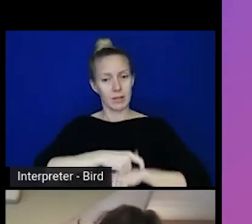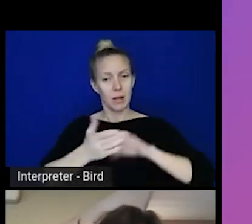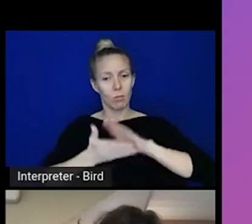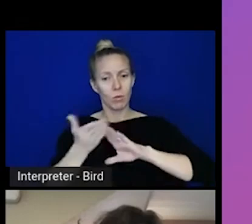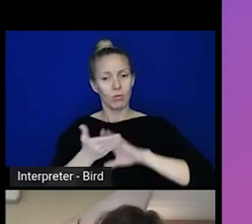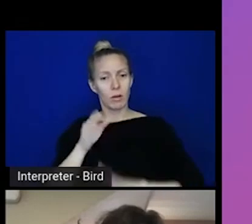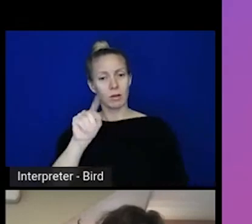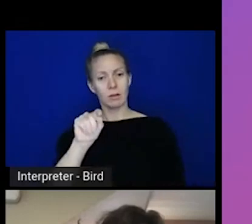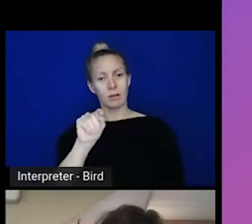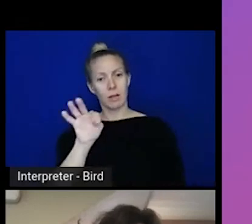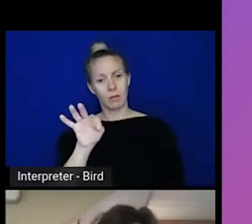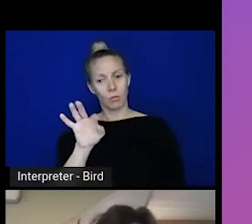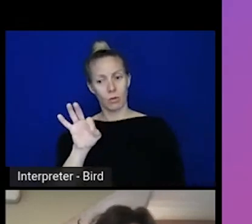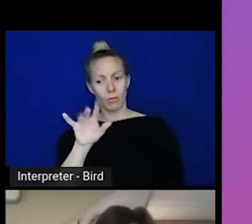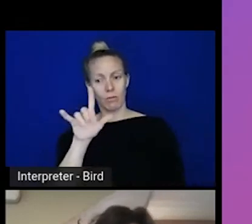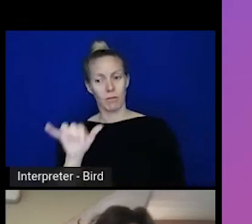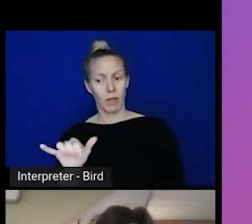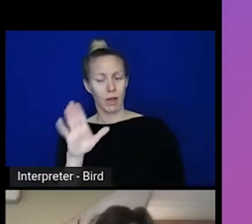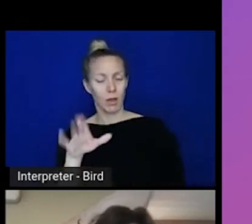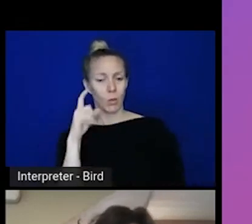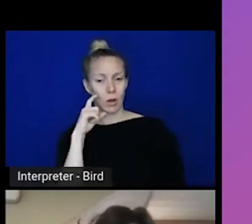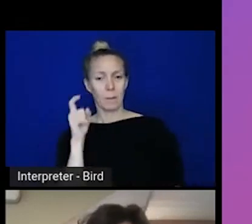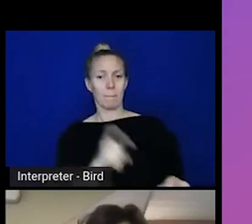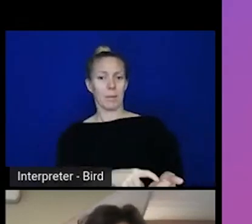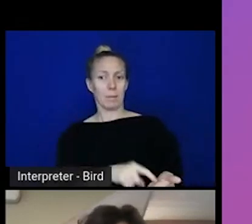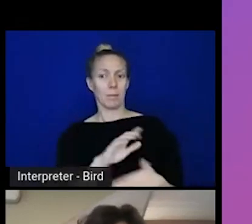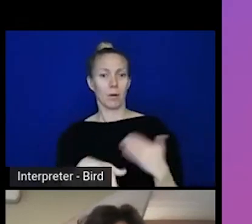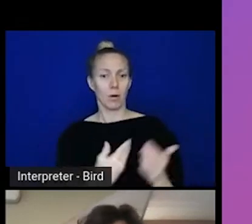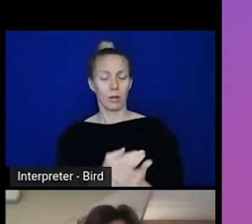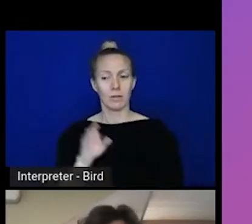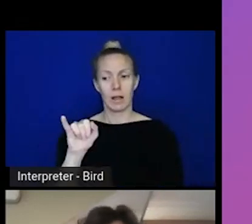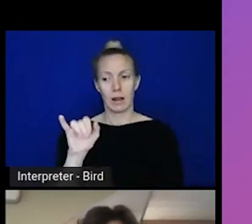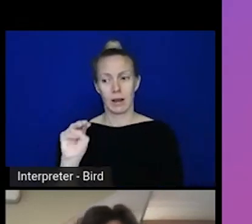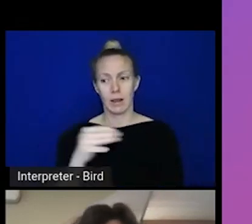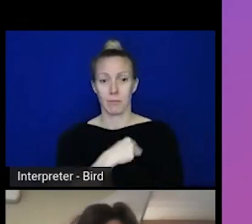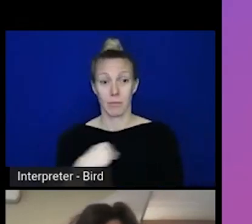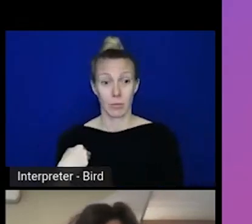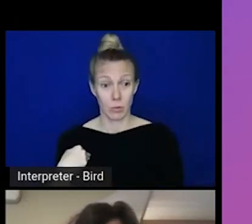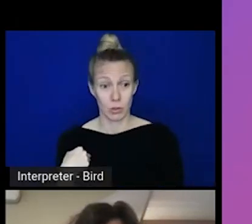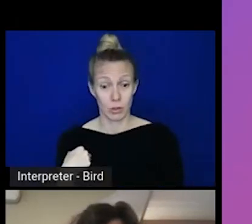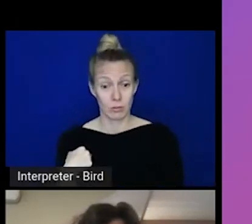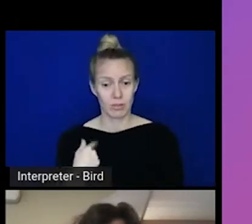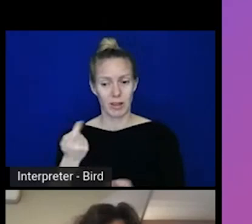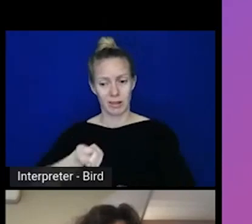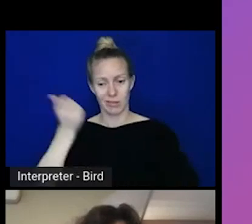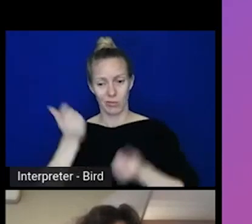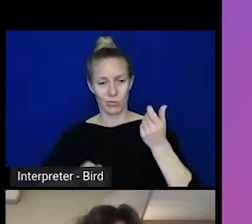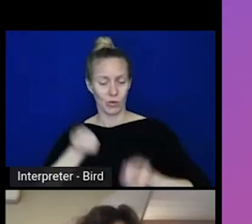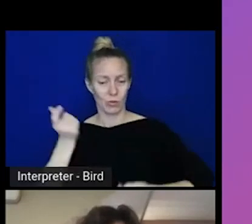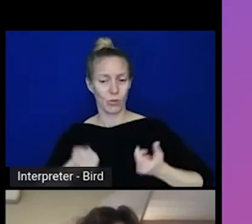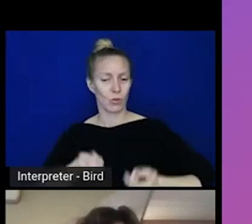of the IM memberships that these accounts had and remove them. So it would say that